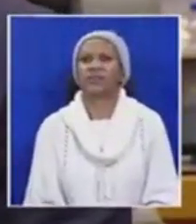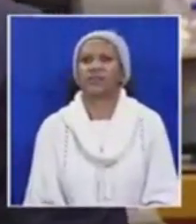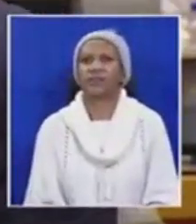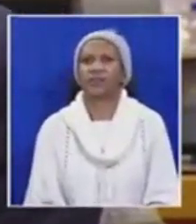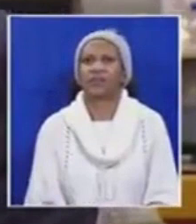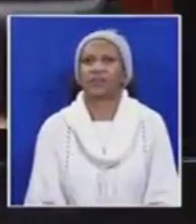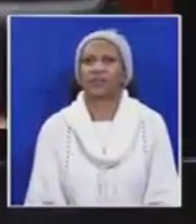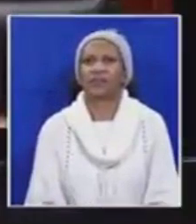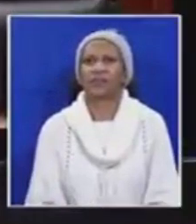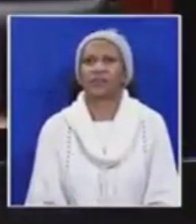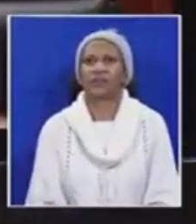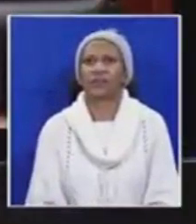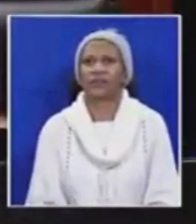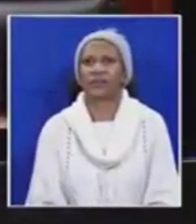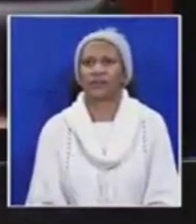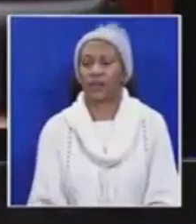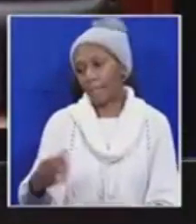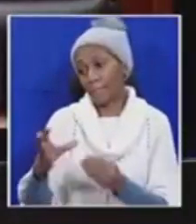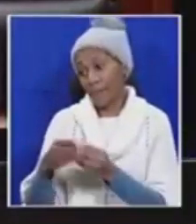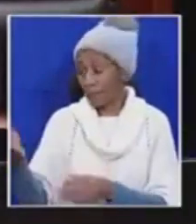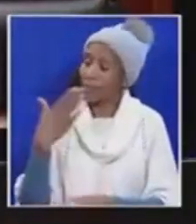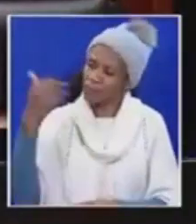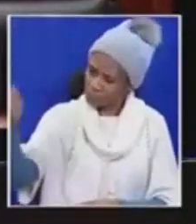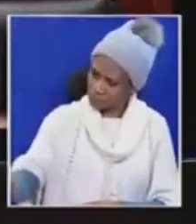Honourable Member, can you please take your seat?